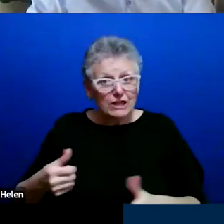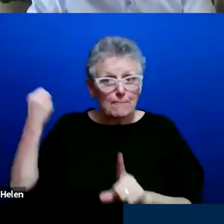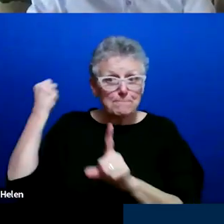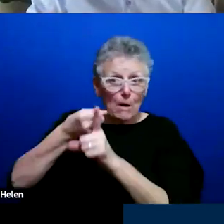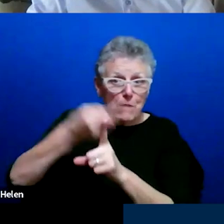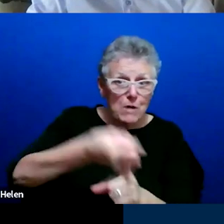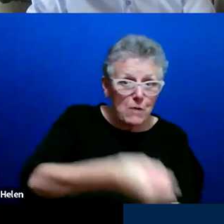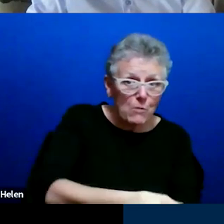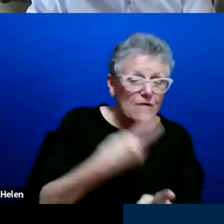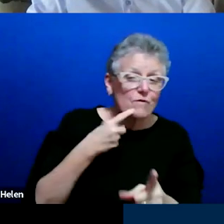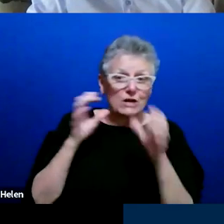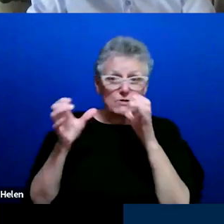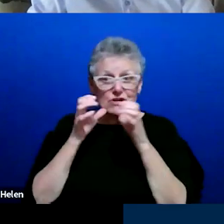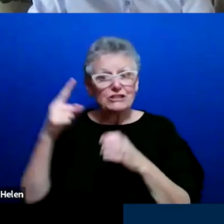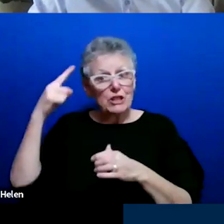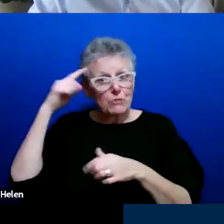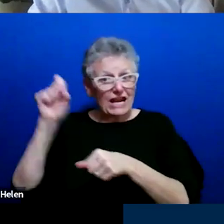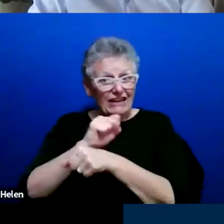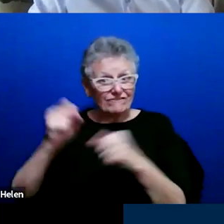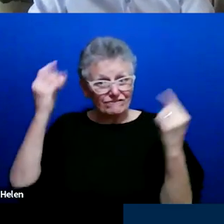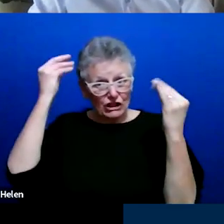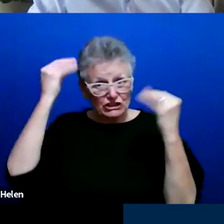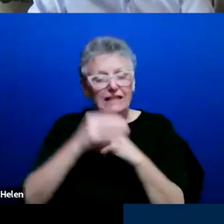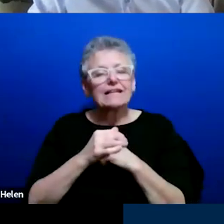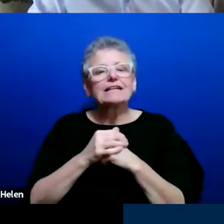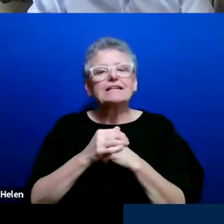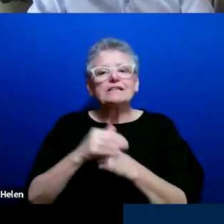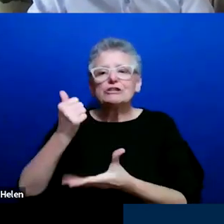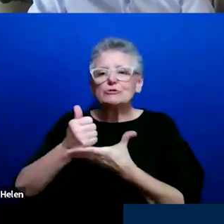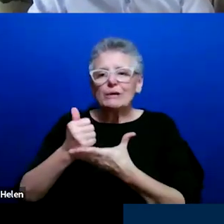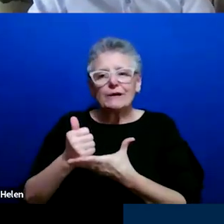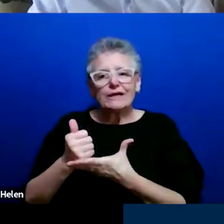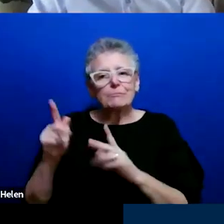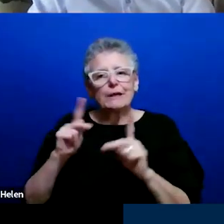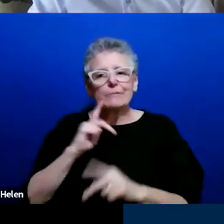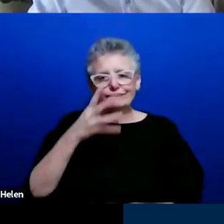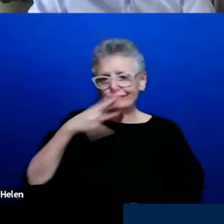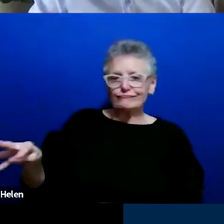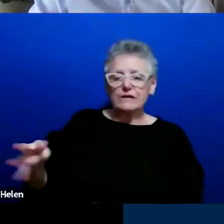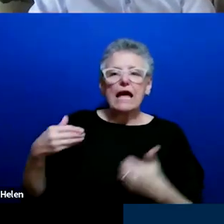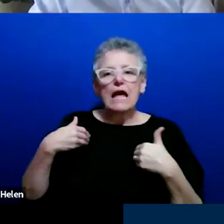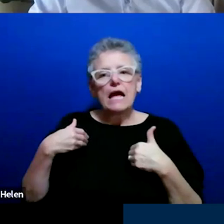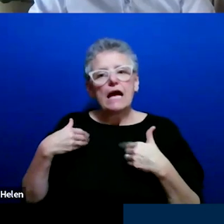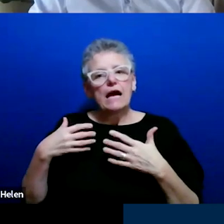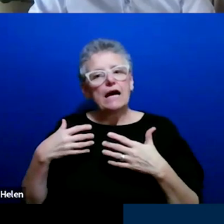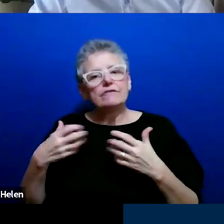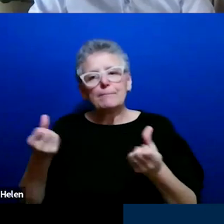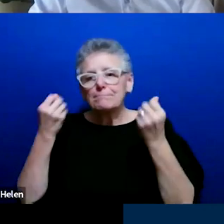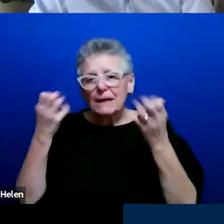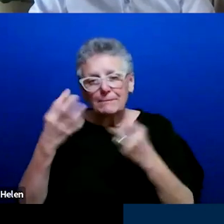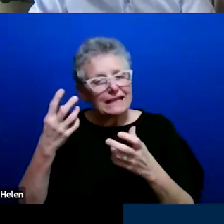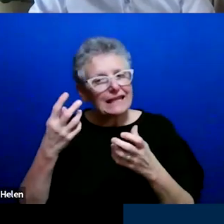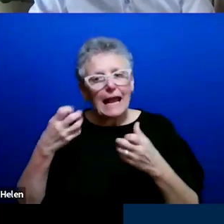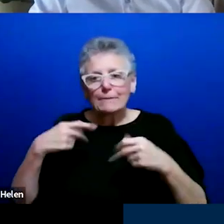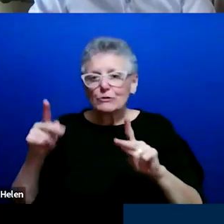on communication, the brain, executive functioning. Treatment is undervalued and there is rampant care and opportunities for everyone